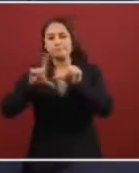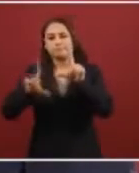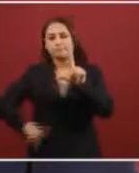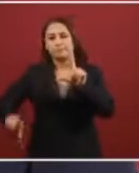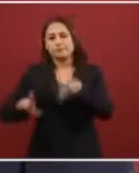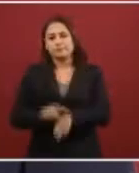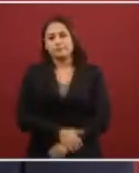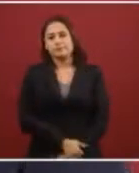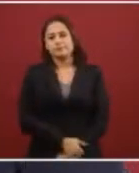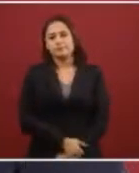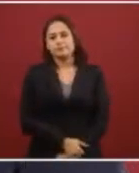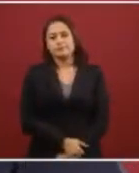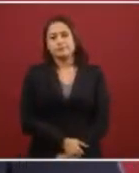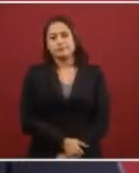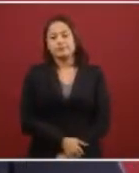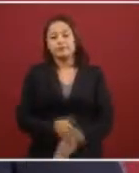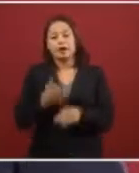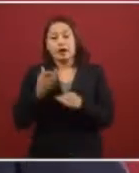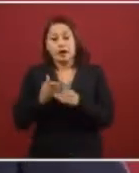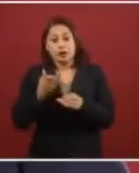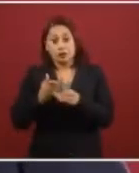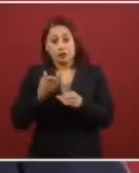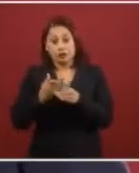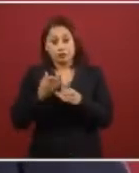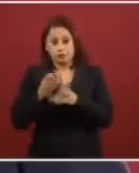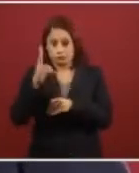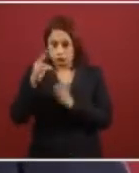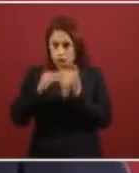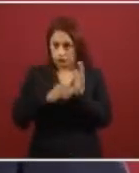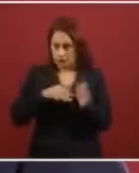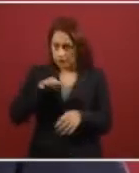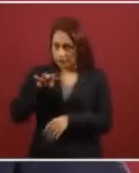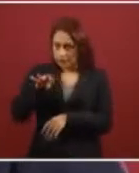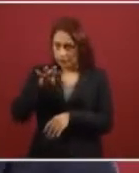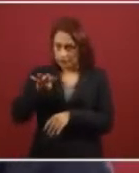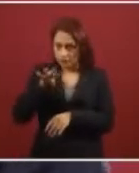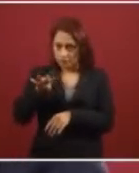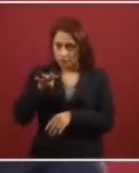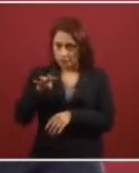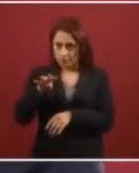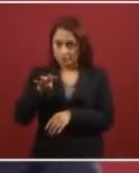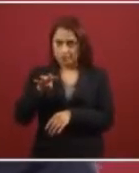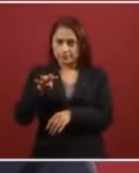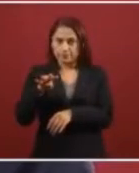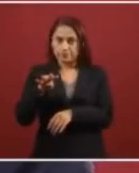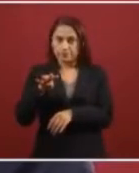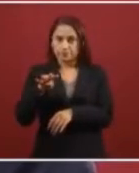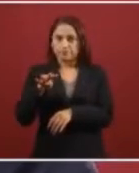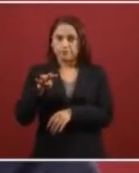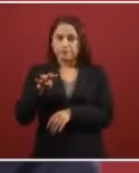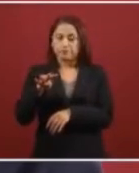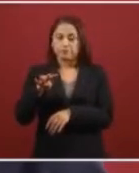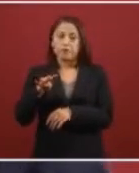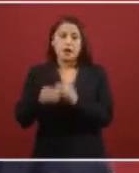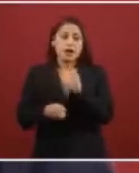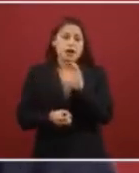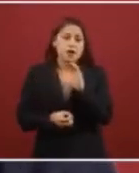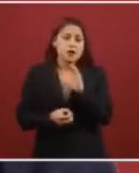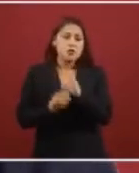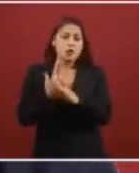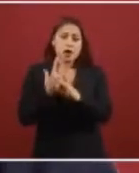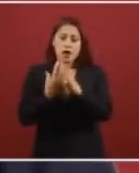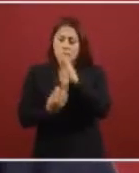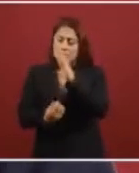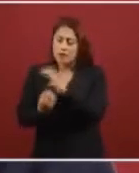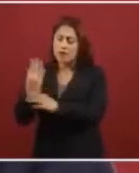Van a establecerse we are going to establish las nuevas políticas the